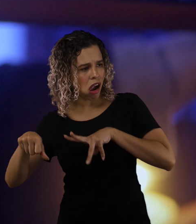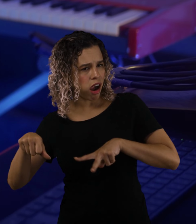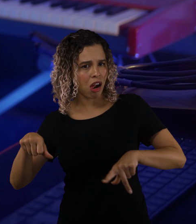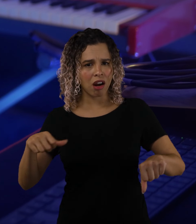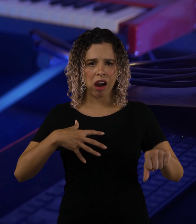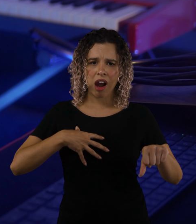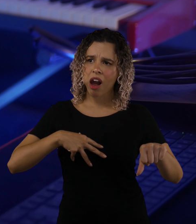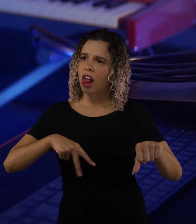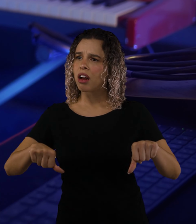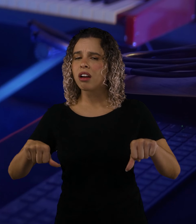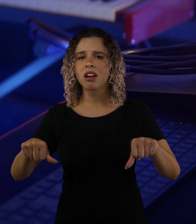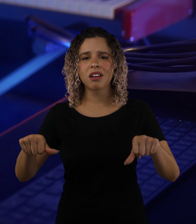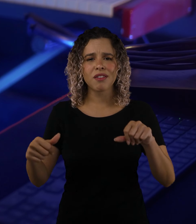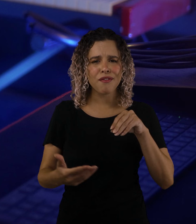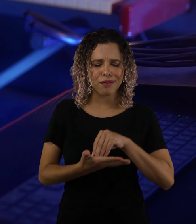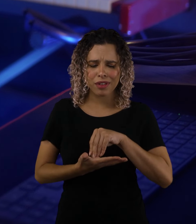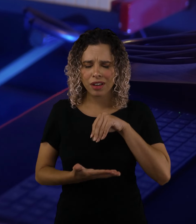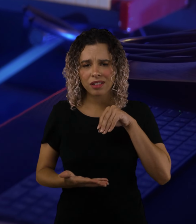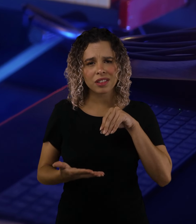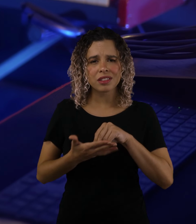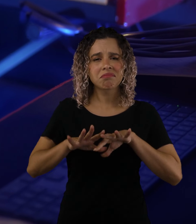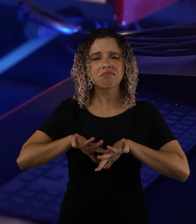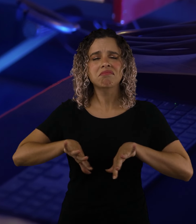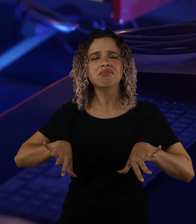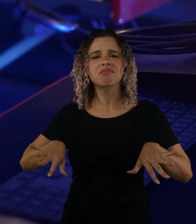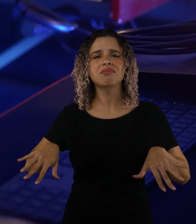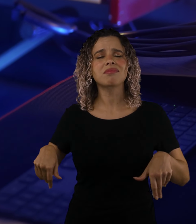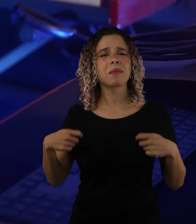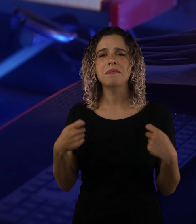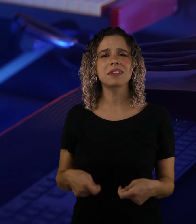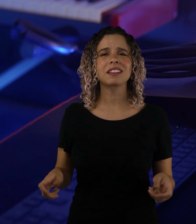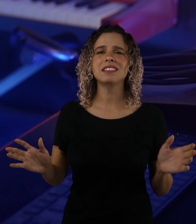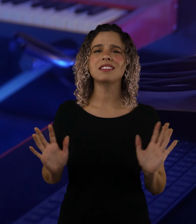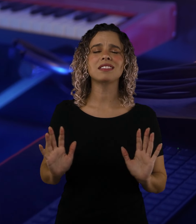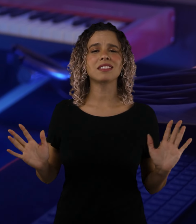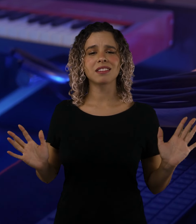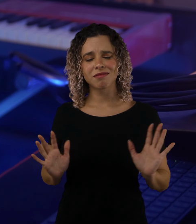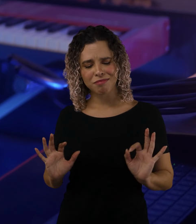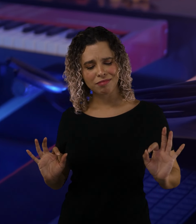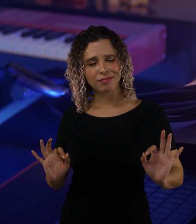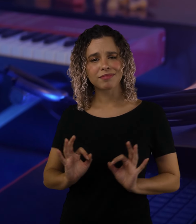missing parts, I've no need for any more.